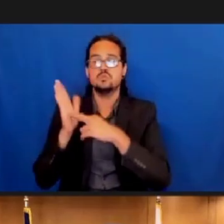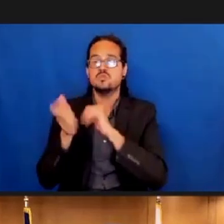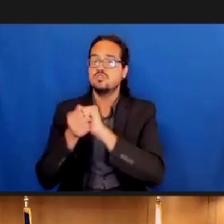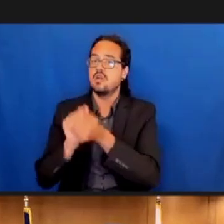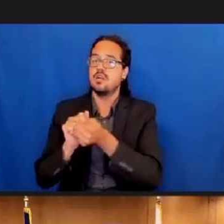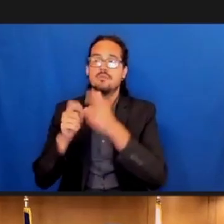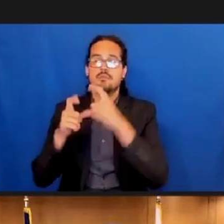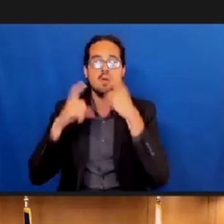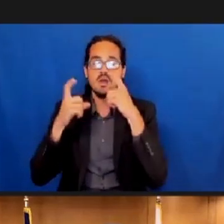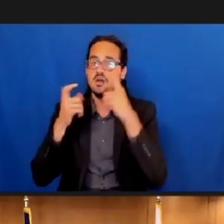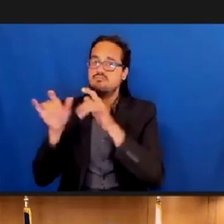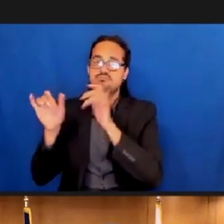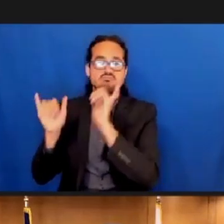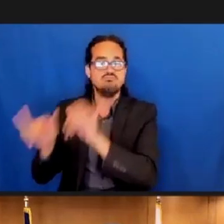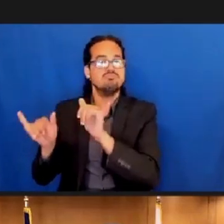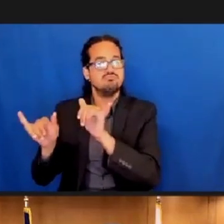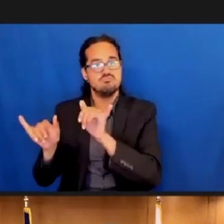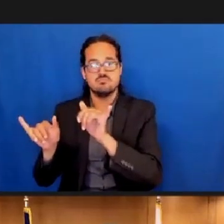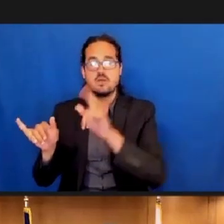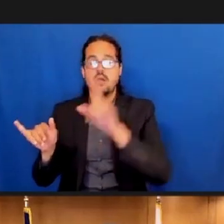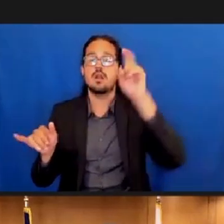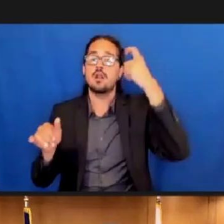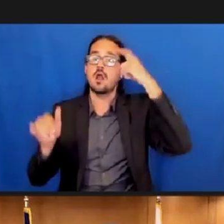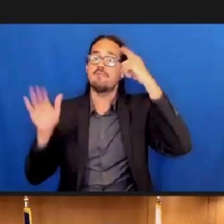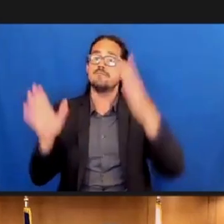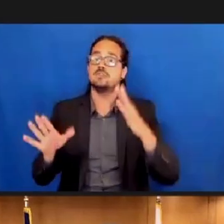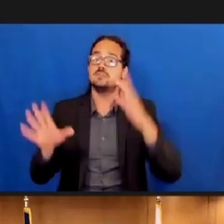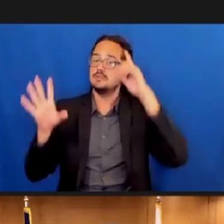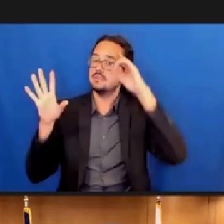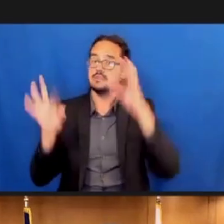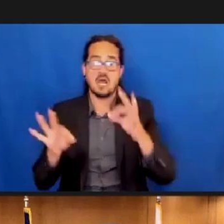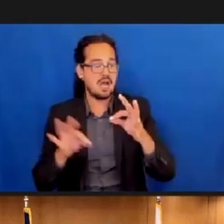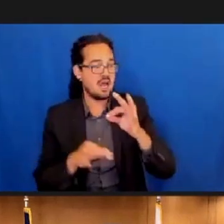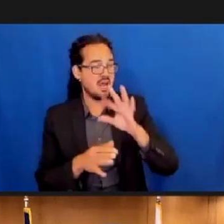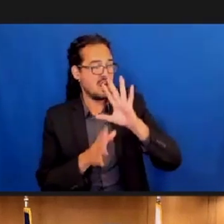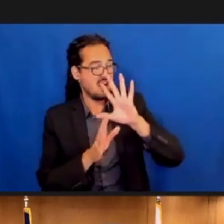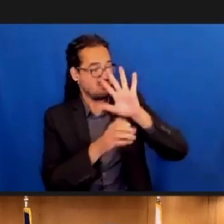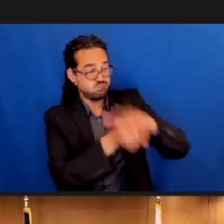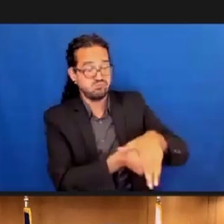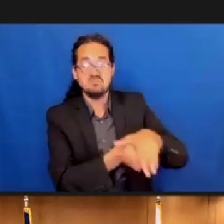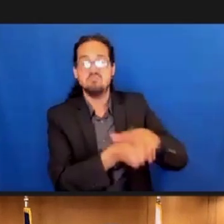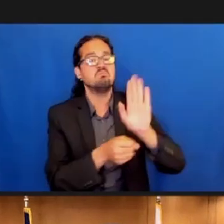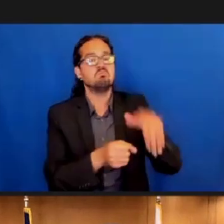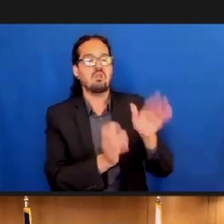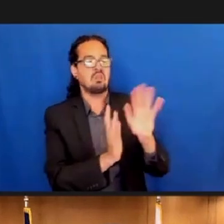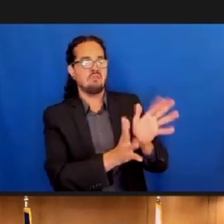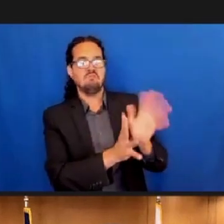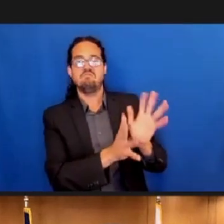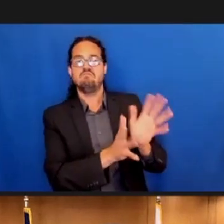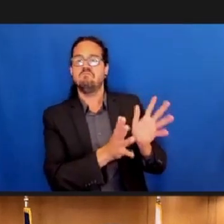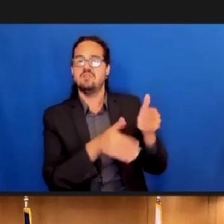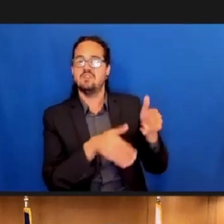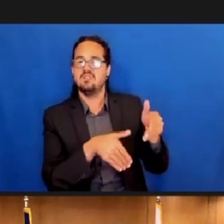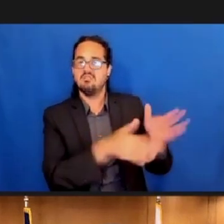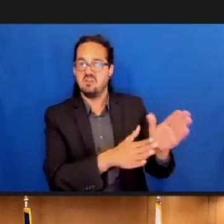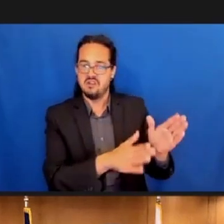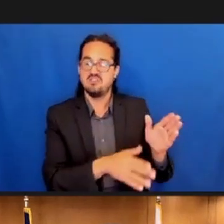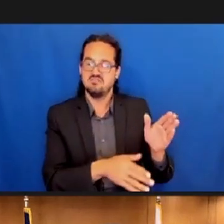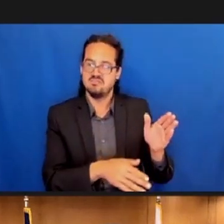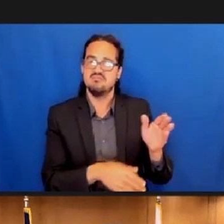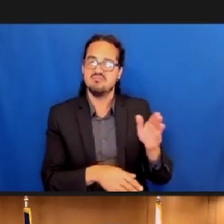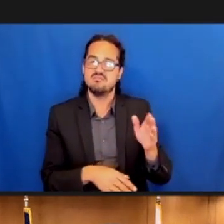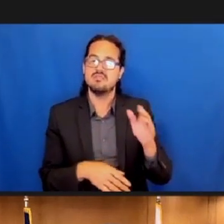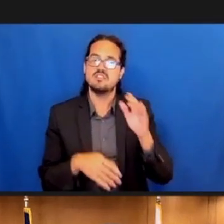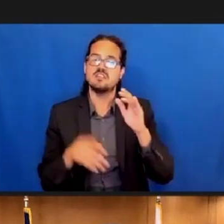to override, use his executive power to override it, will Marin decide to follow the